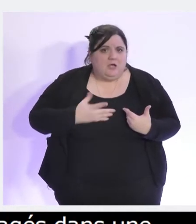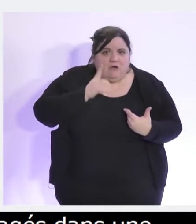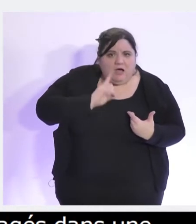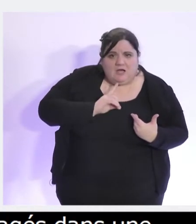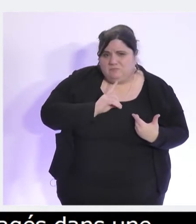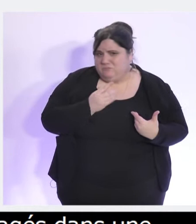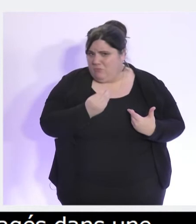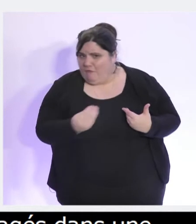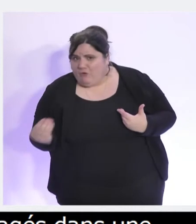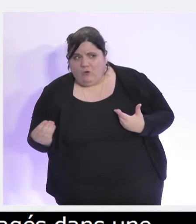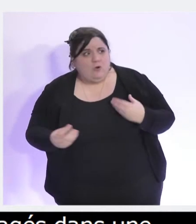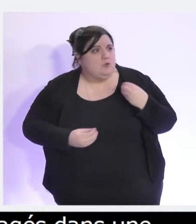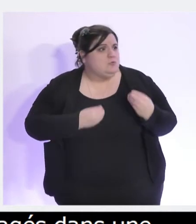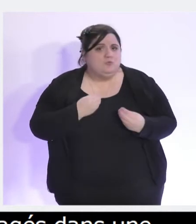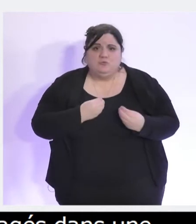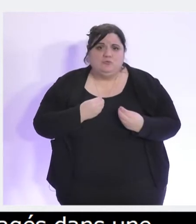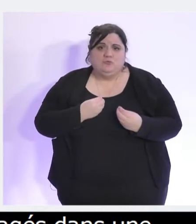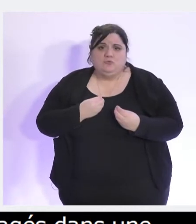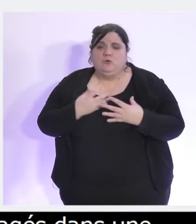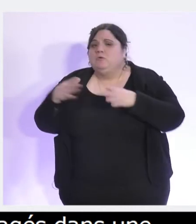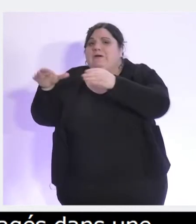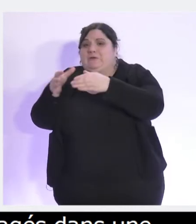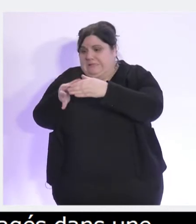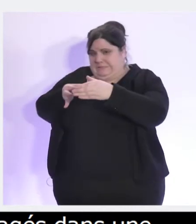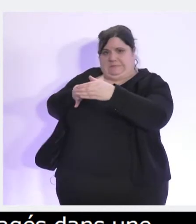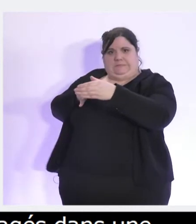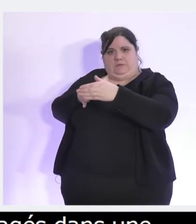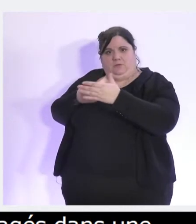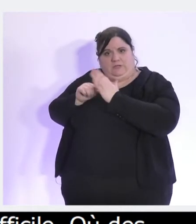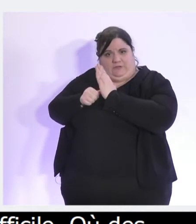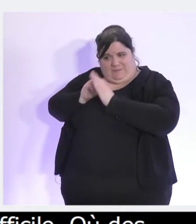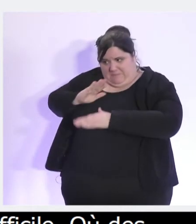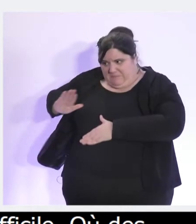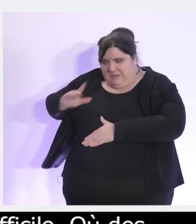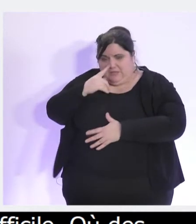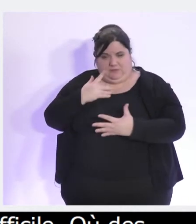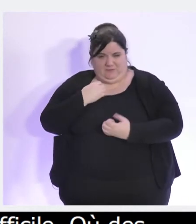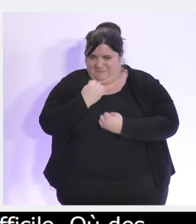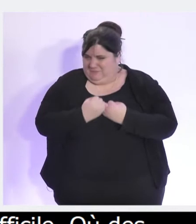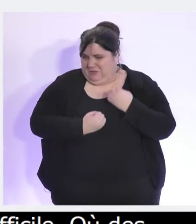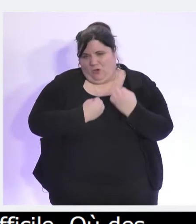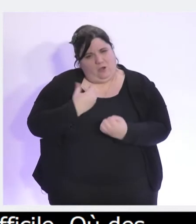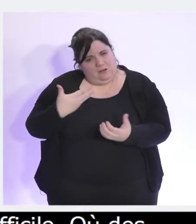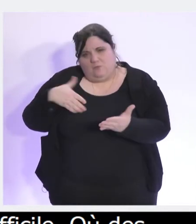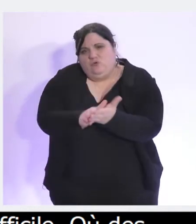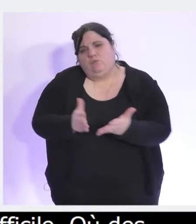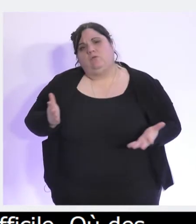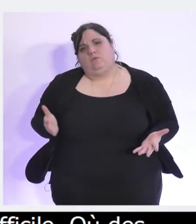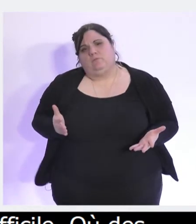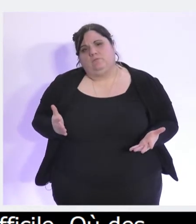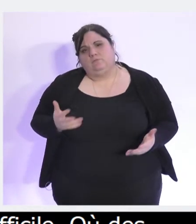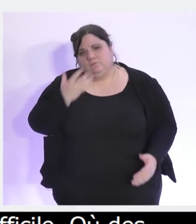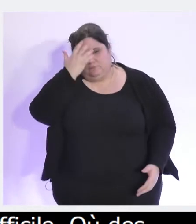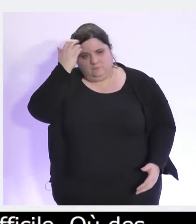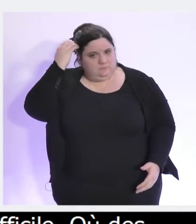are suffering the most in this terrible situation. So it is our